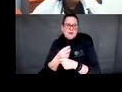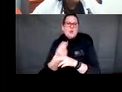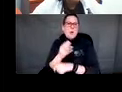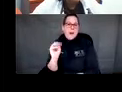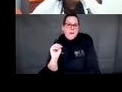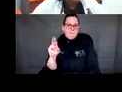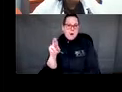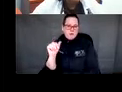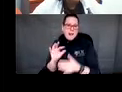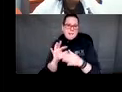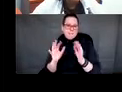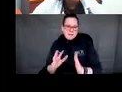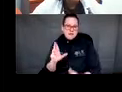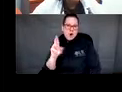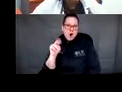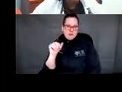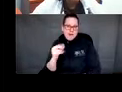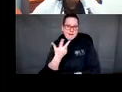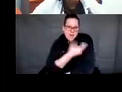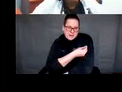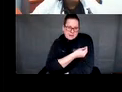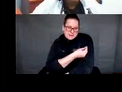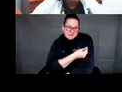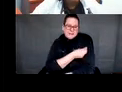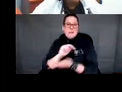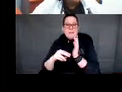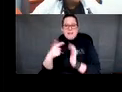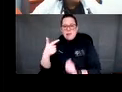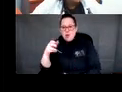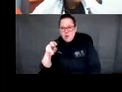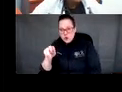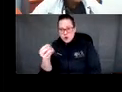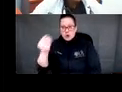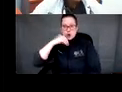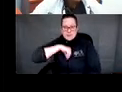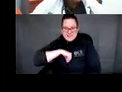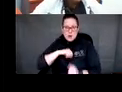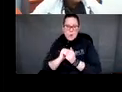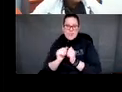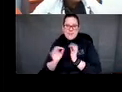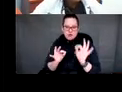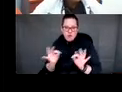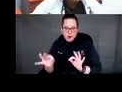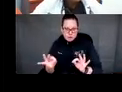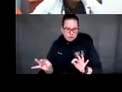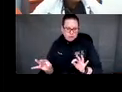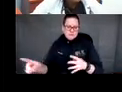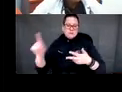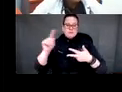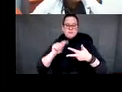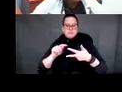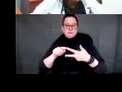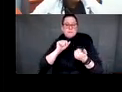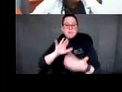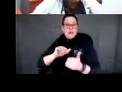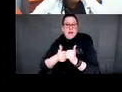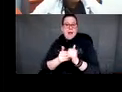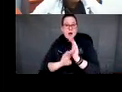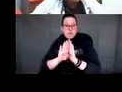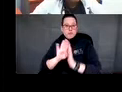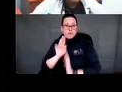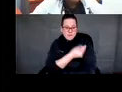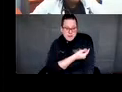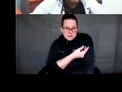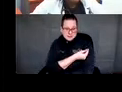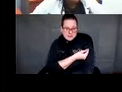RNA vaccines, which is, again, delivery of the gene with instructions. The second way that vaccines are being made, and